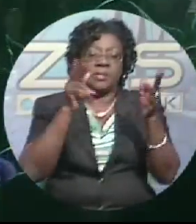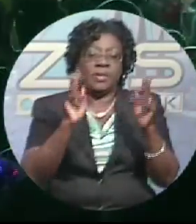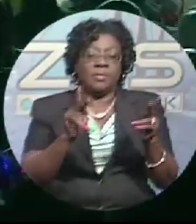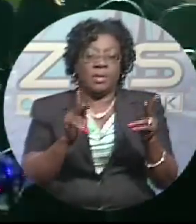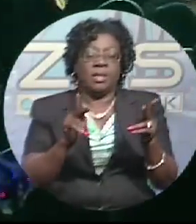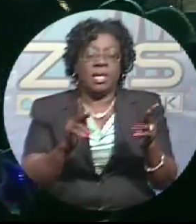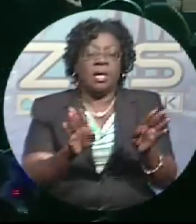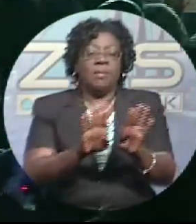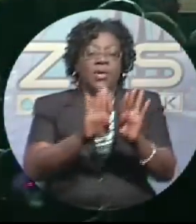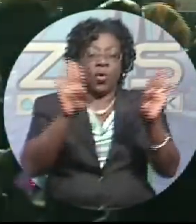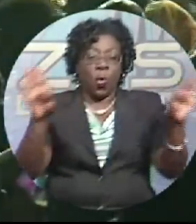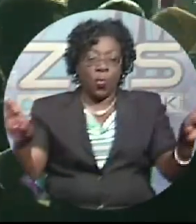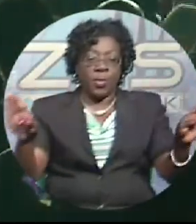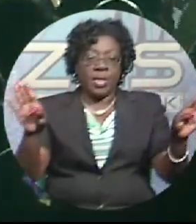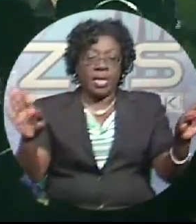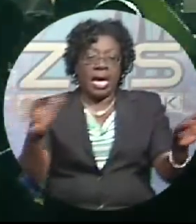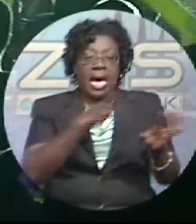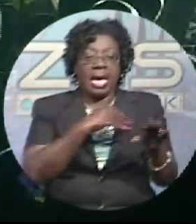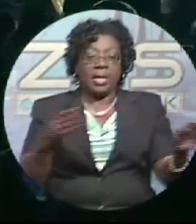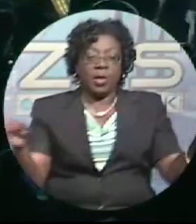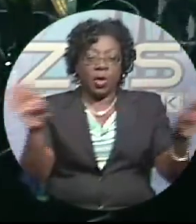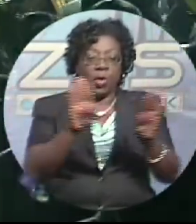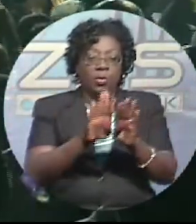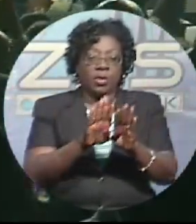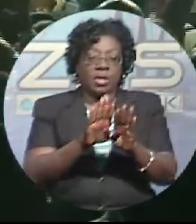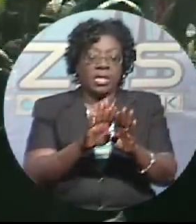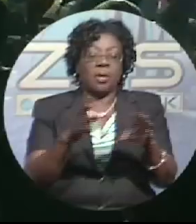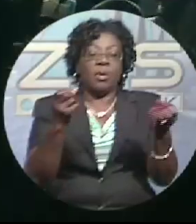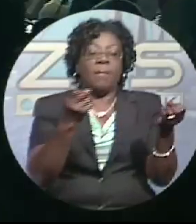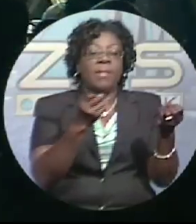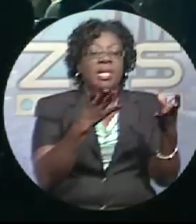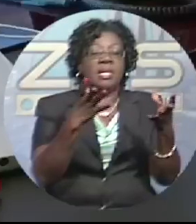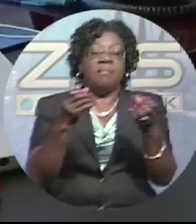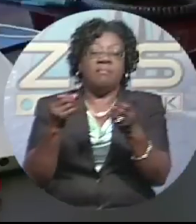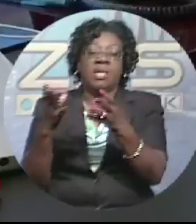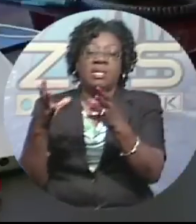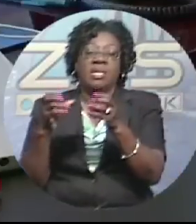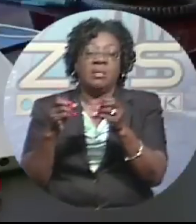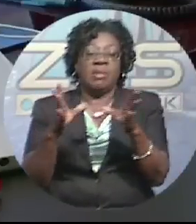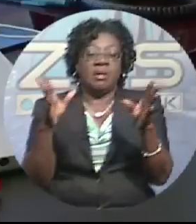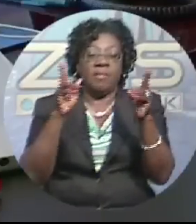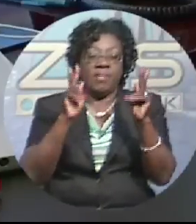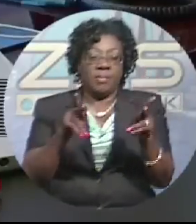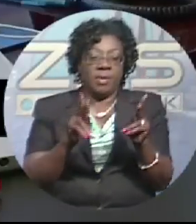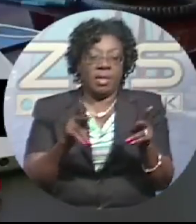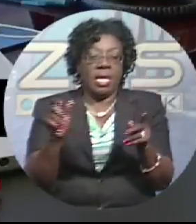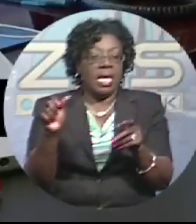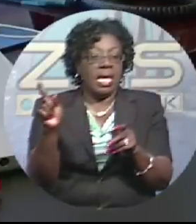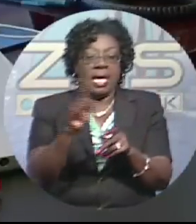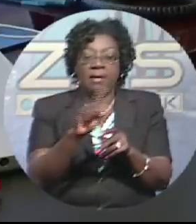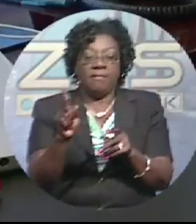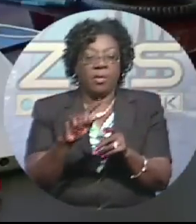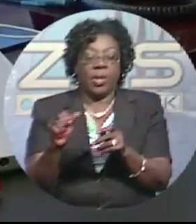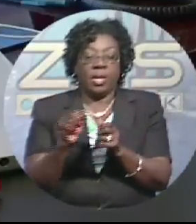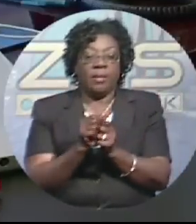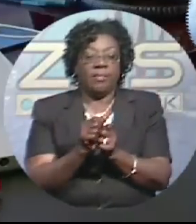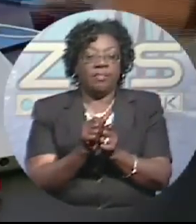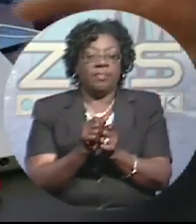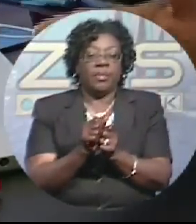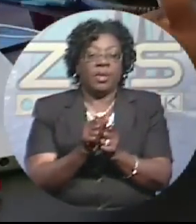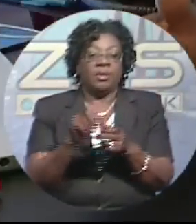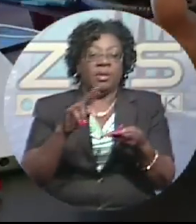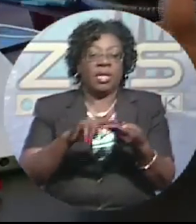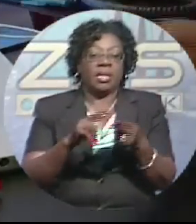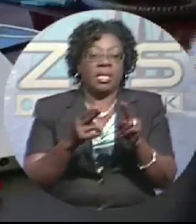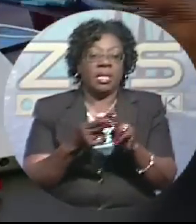the opening and for the closing, they were overflowing crowds. We didn't get that headliner out in time. We didn't get the